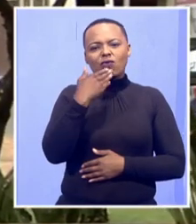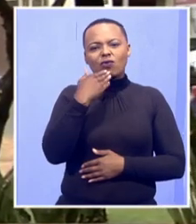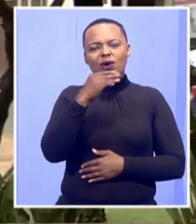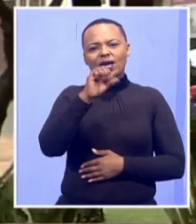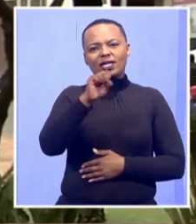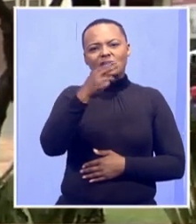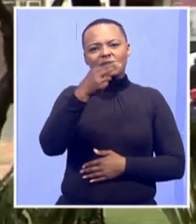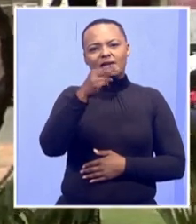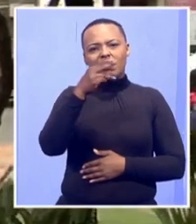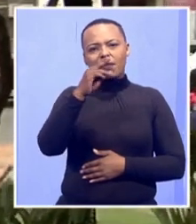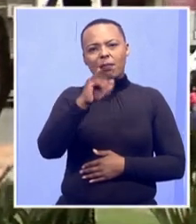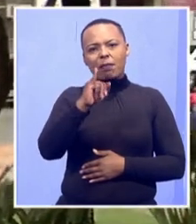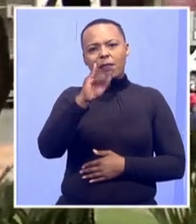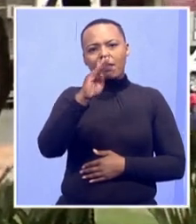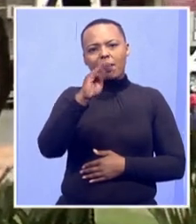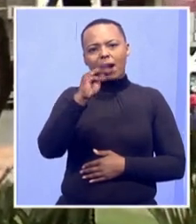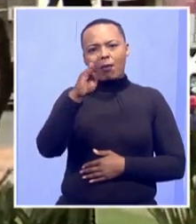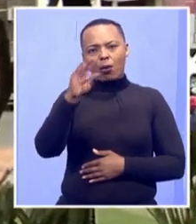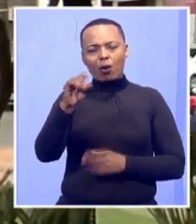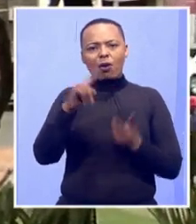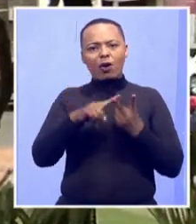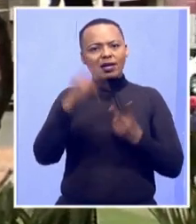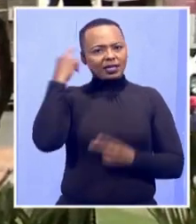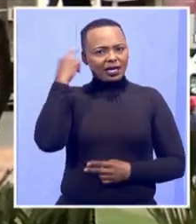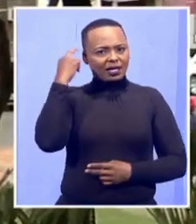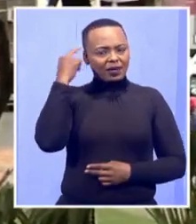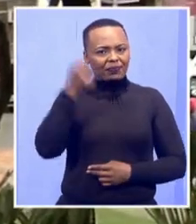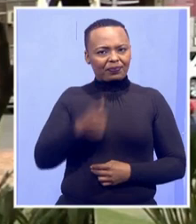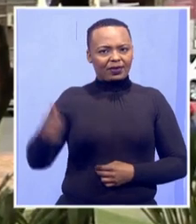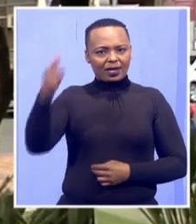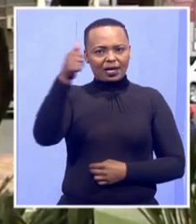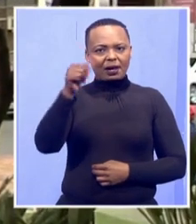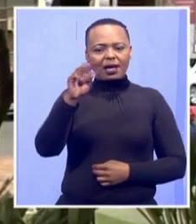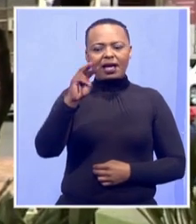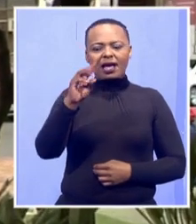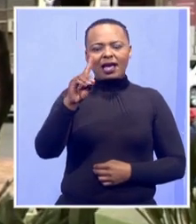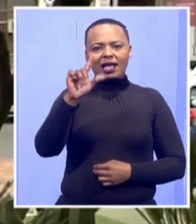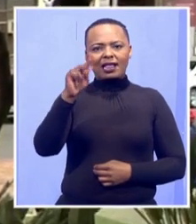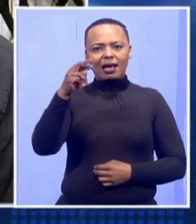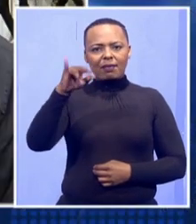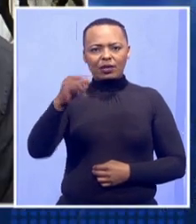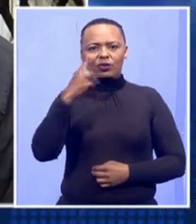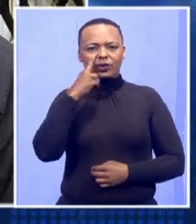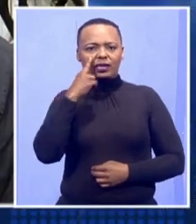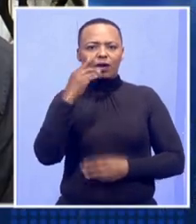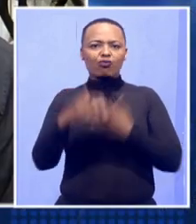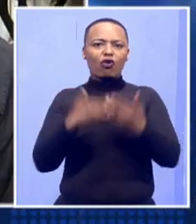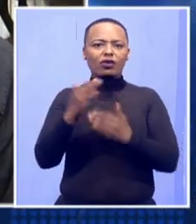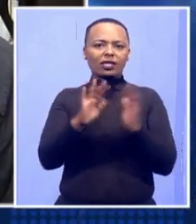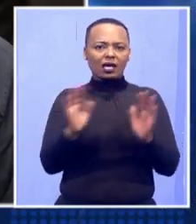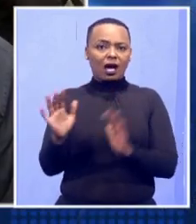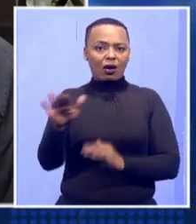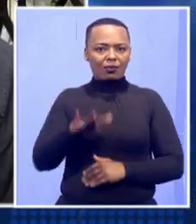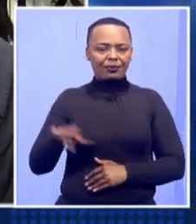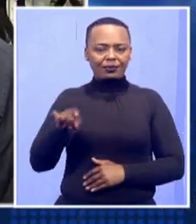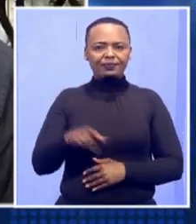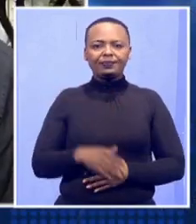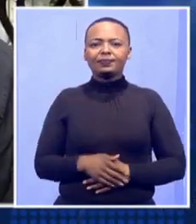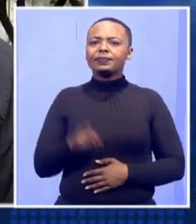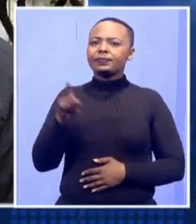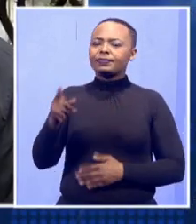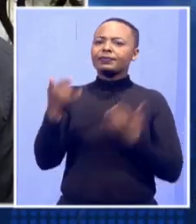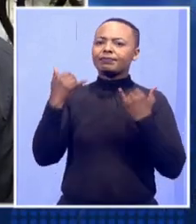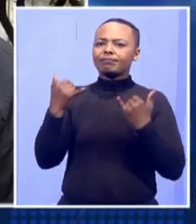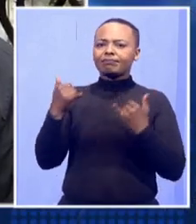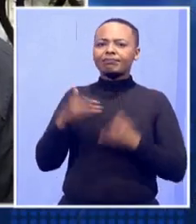their Secretary General Marshall Dlamini here in council to oversee the entire process. Samkele, I want to ask you to play the